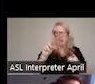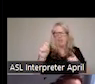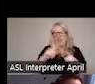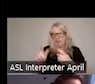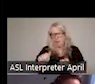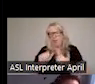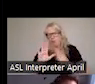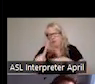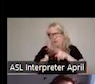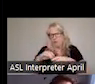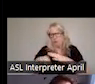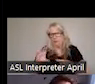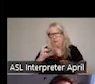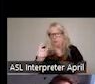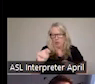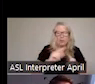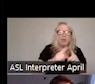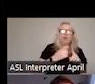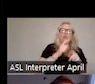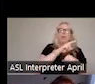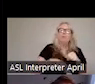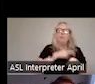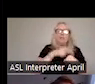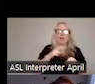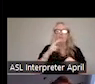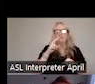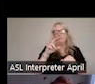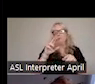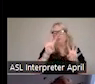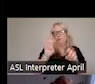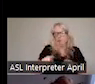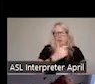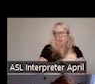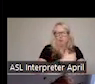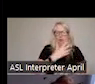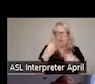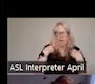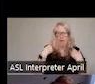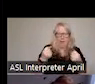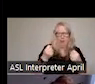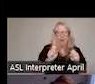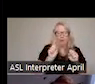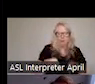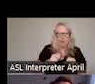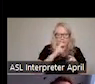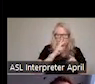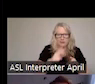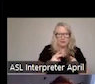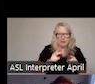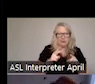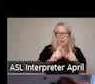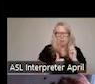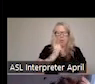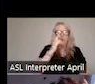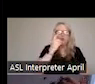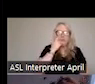chat. So this is from the National Survey on Drug Use and Health. As you can see, this is from the most recent